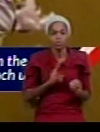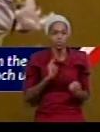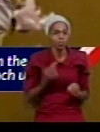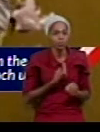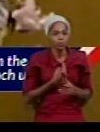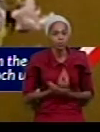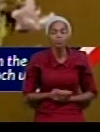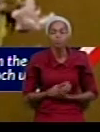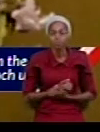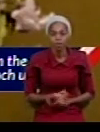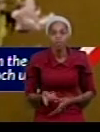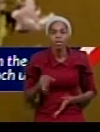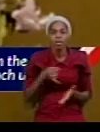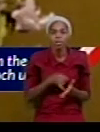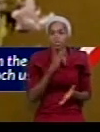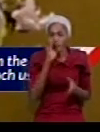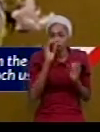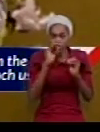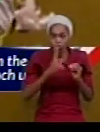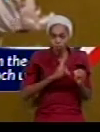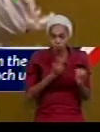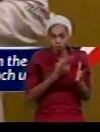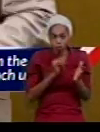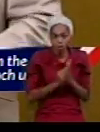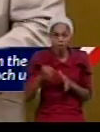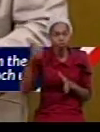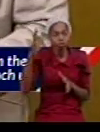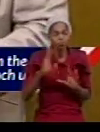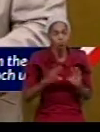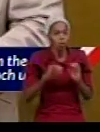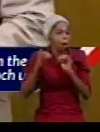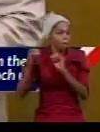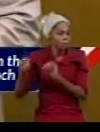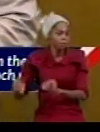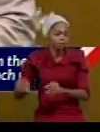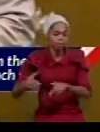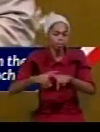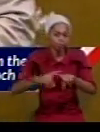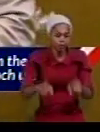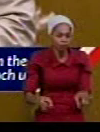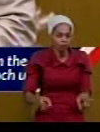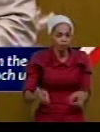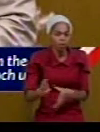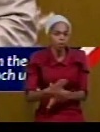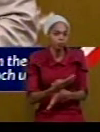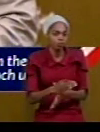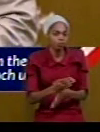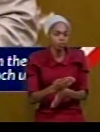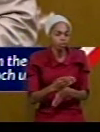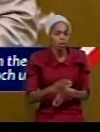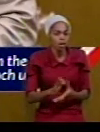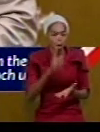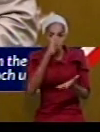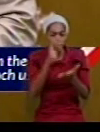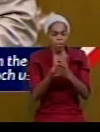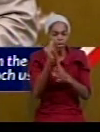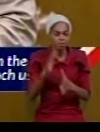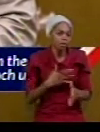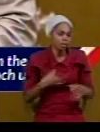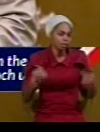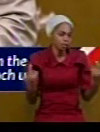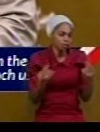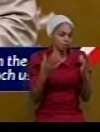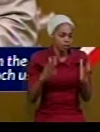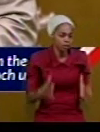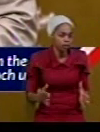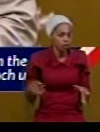difference. So we as believers must be set apart unto the Lord. We must not flow with